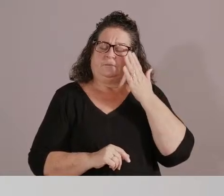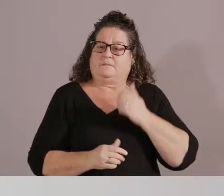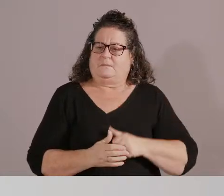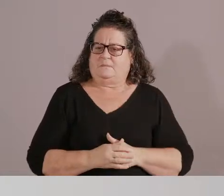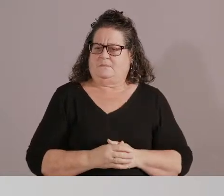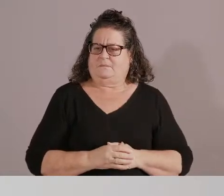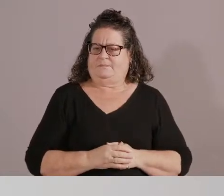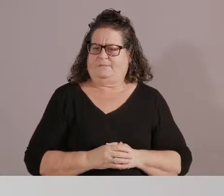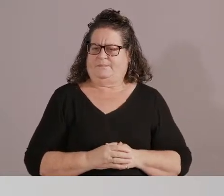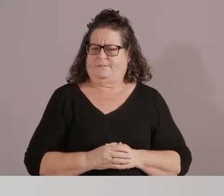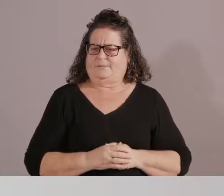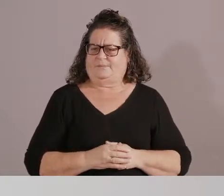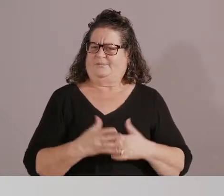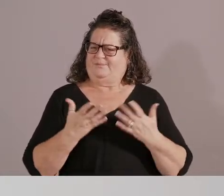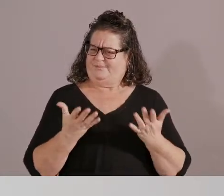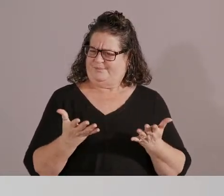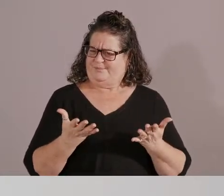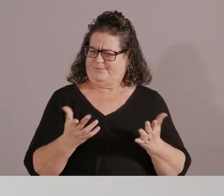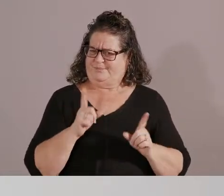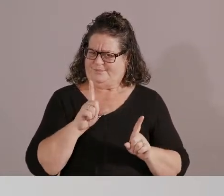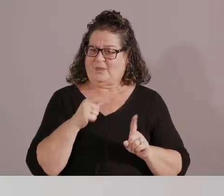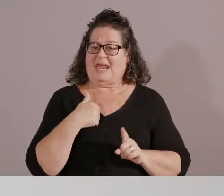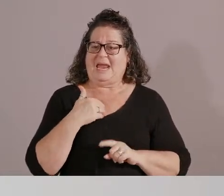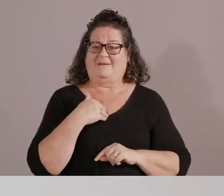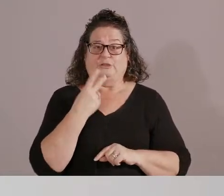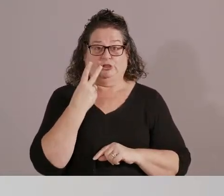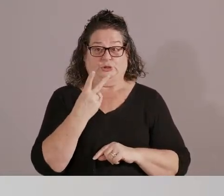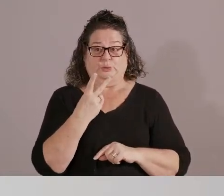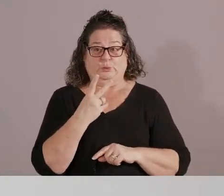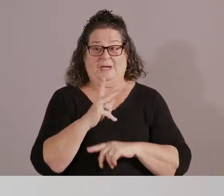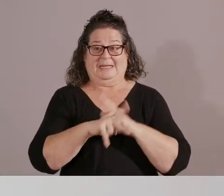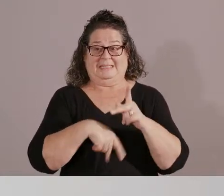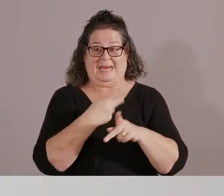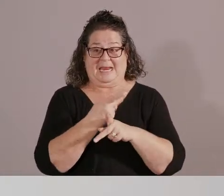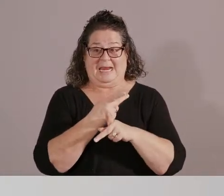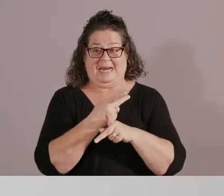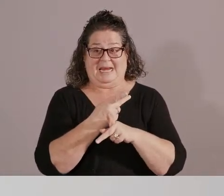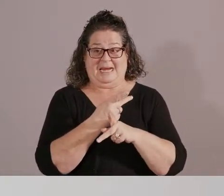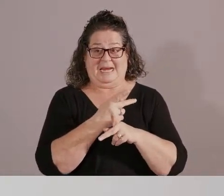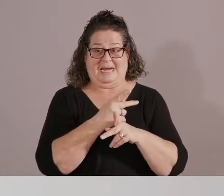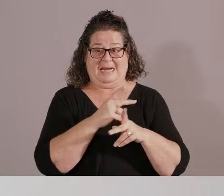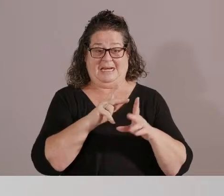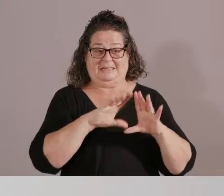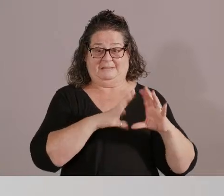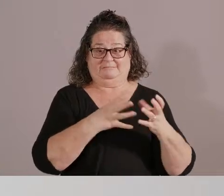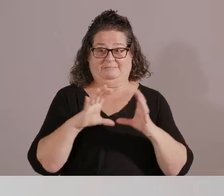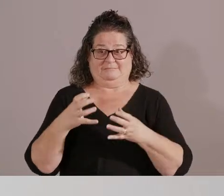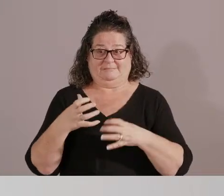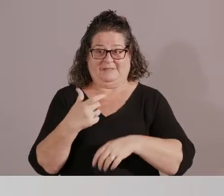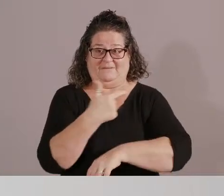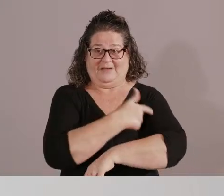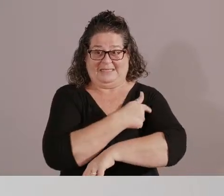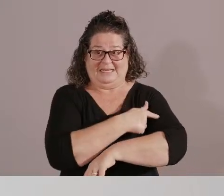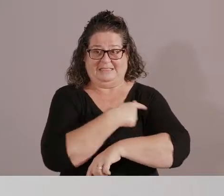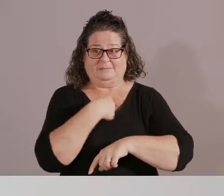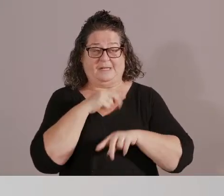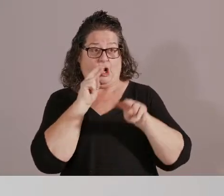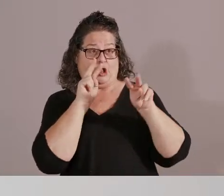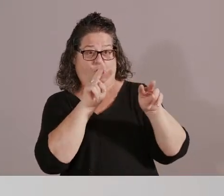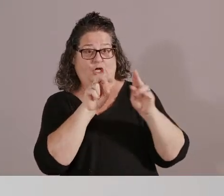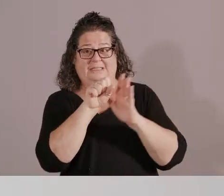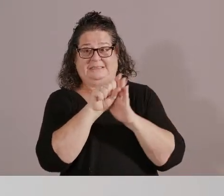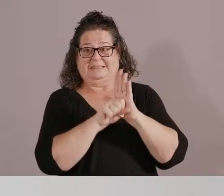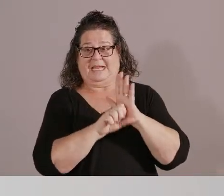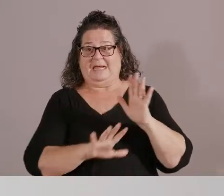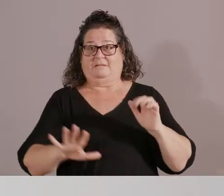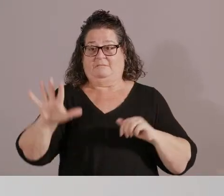types of different vaccines. And so as we look at vaccine allocation statewide, we are using the Pfizer vaccine for